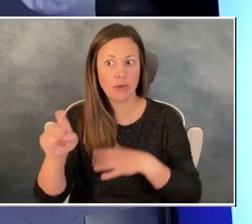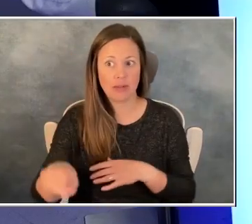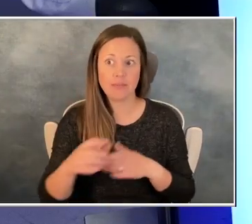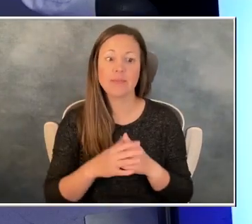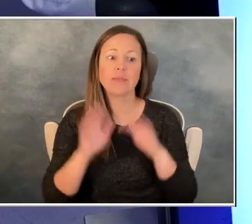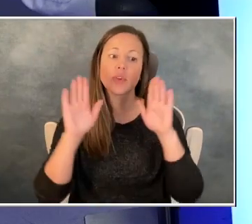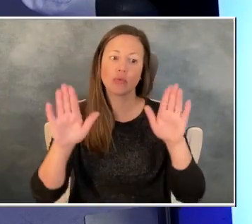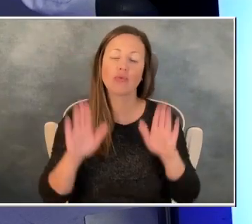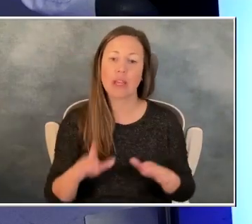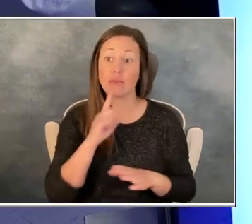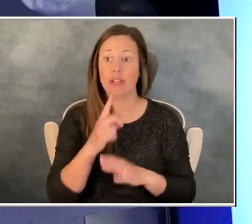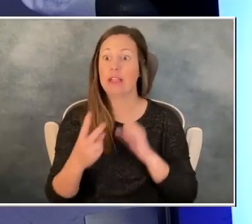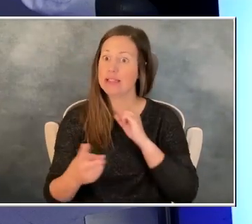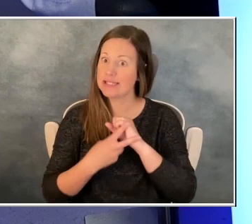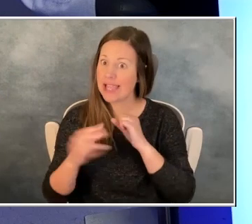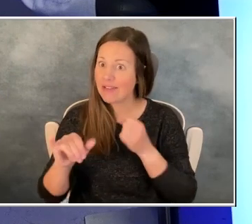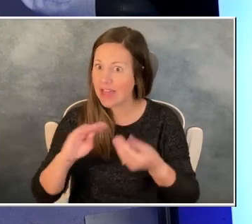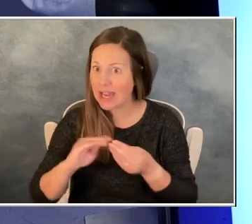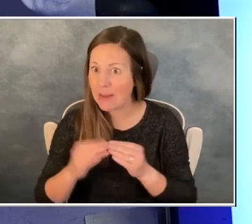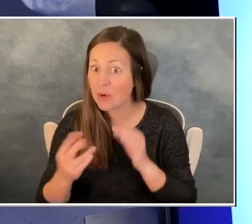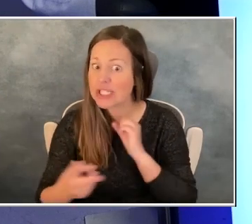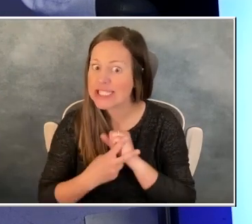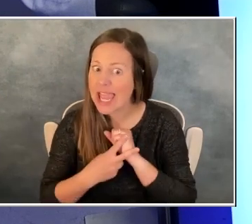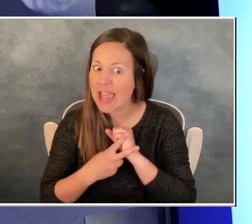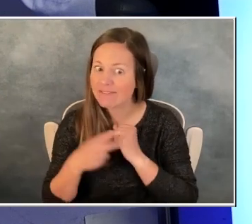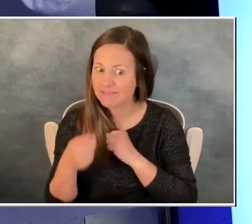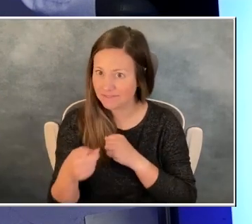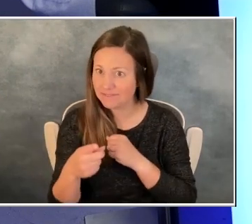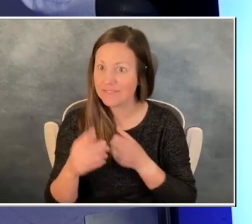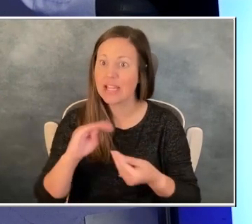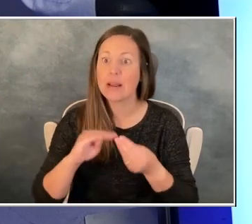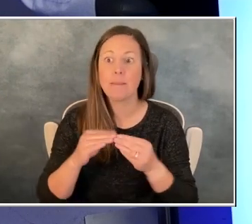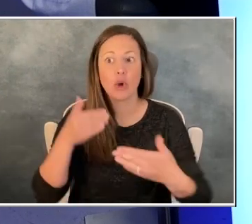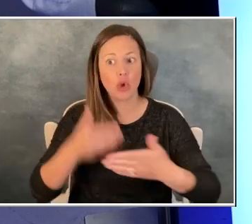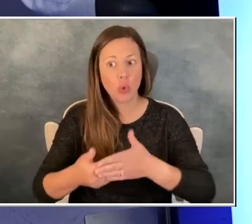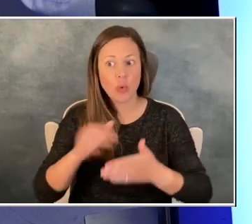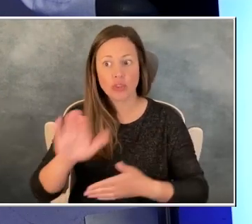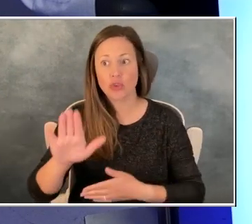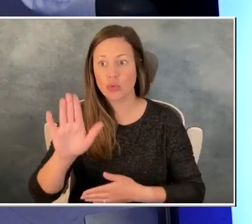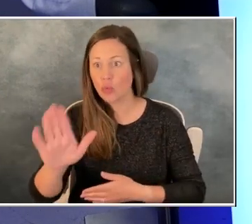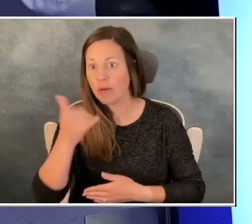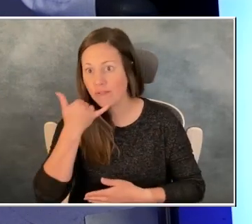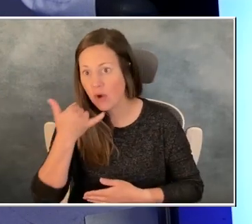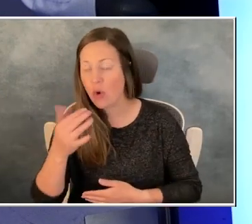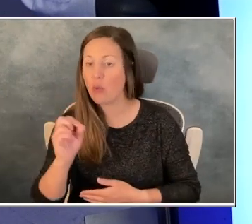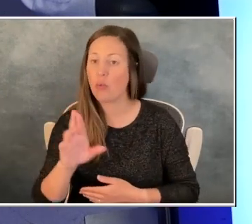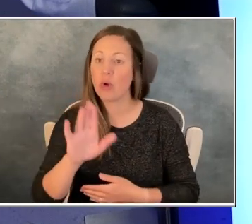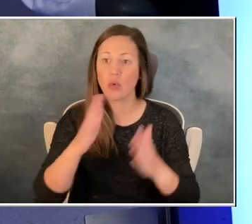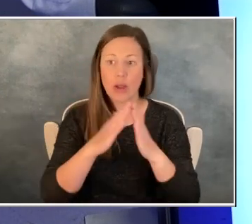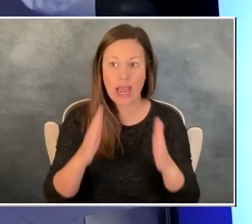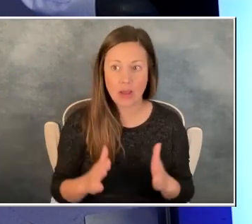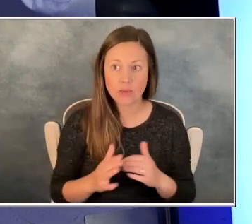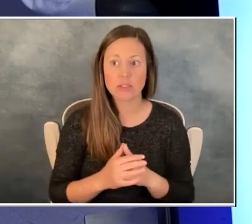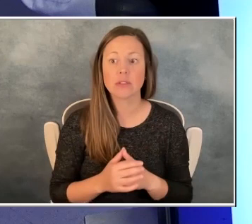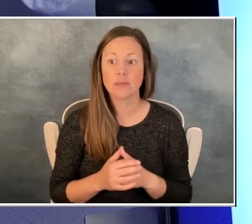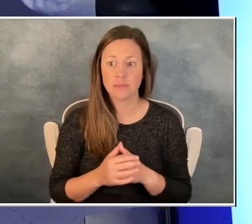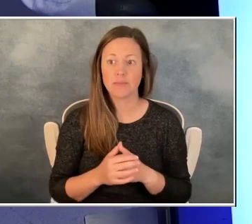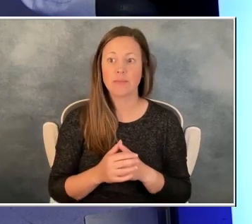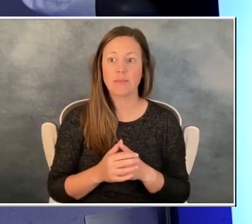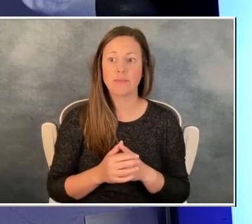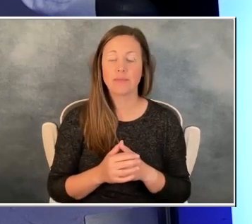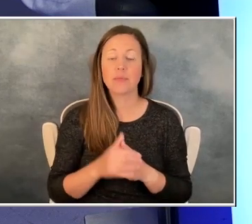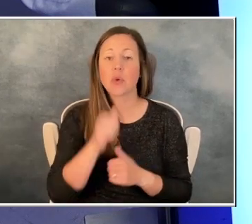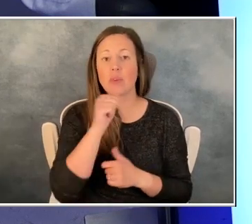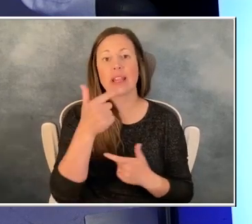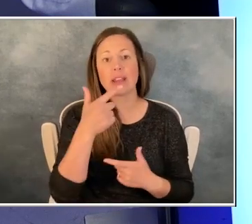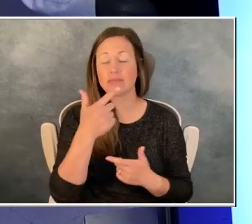number. Keep that number somewhere near your phone or in multiple places around your house. Another thing that's so interesting is it's not just the general